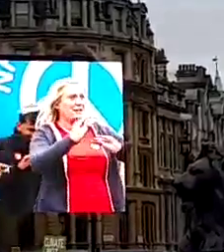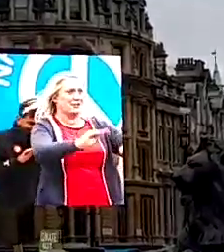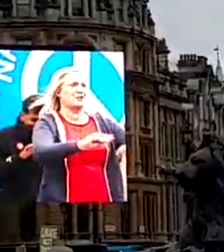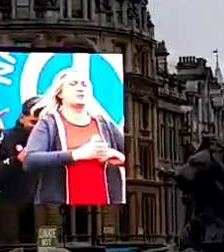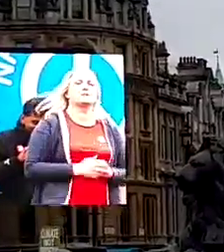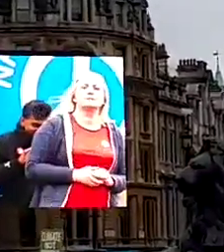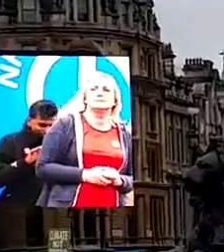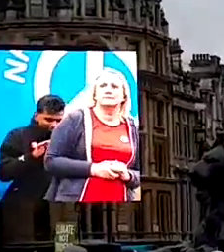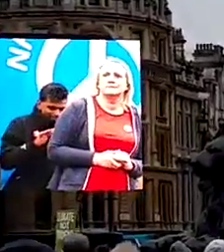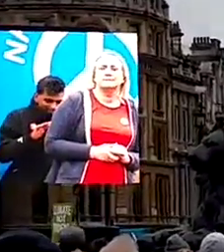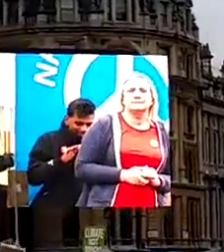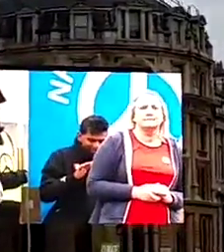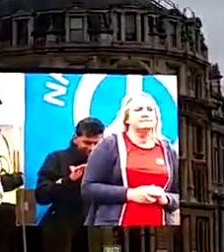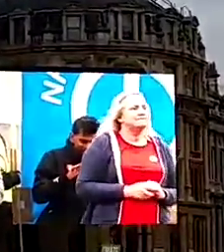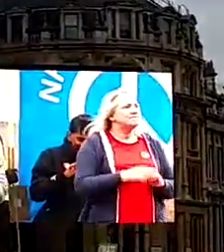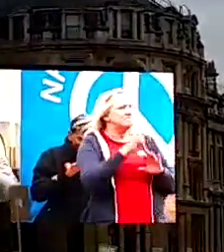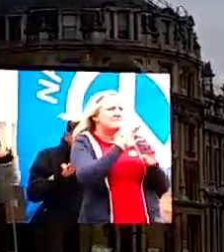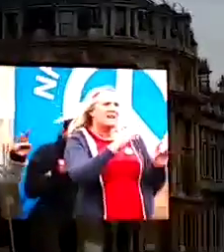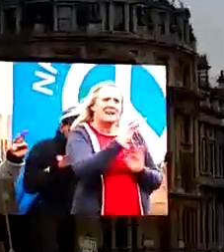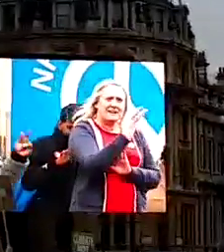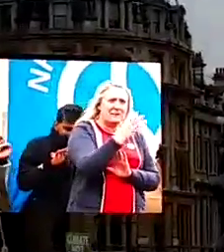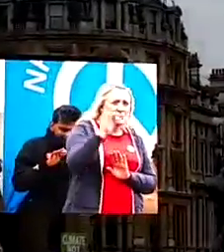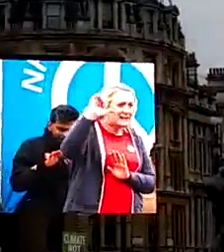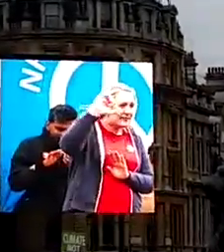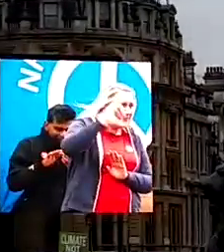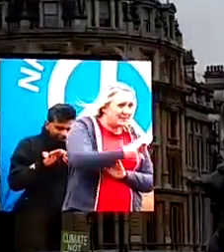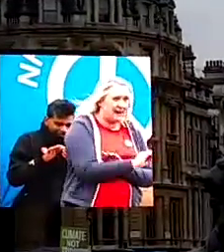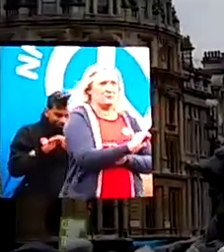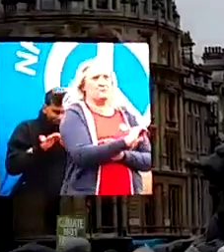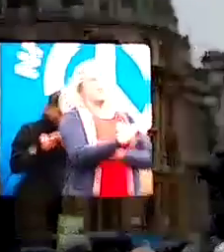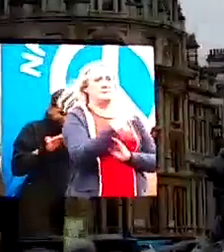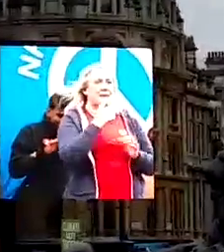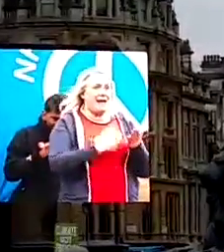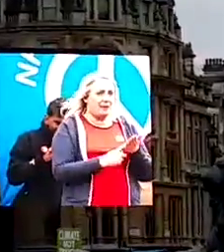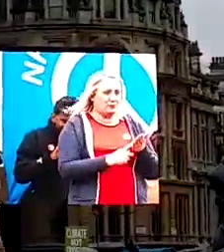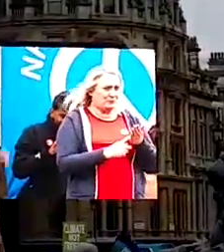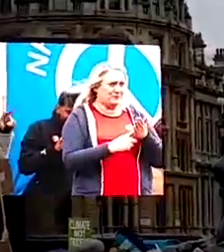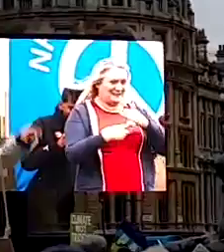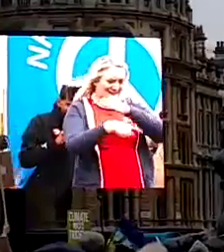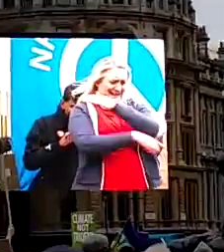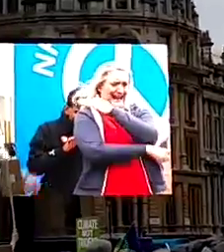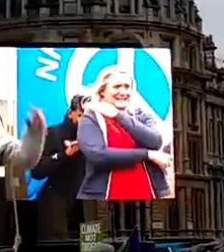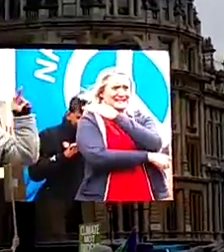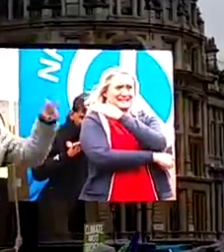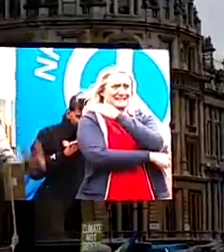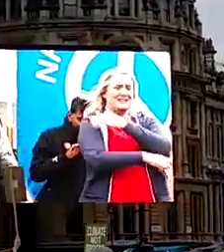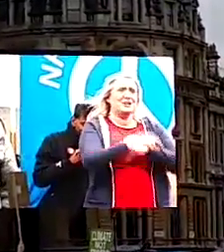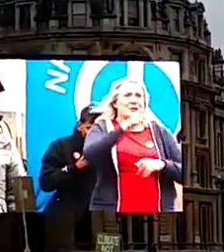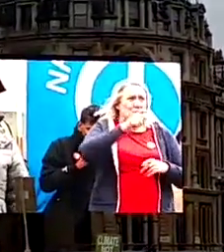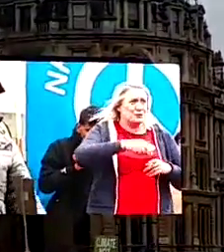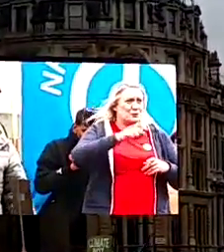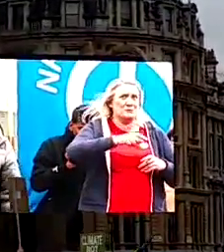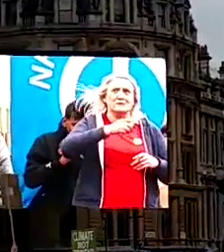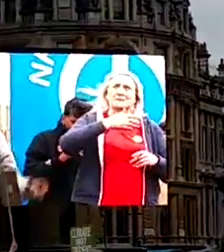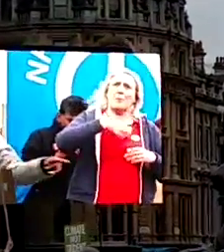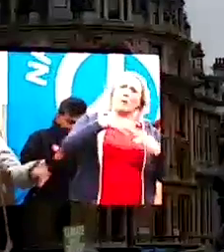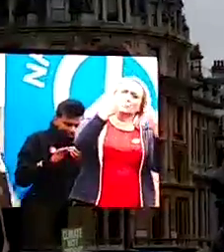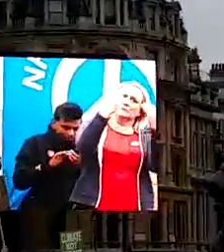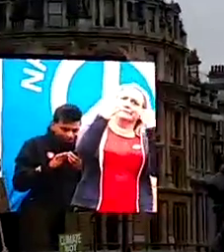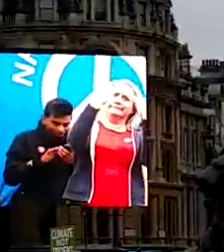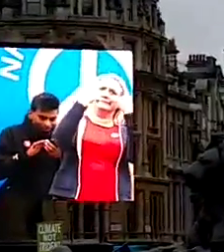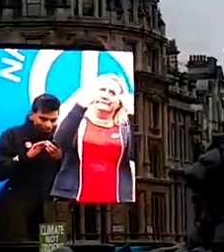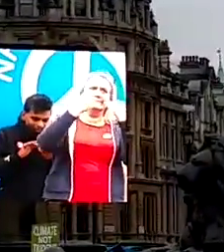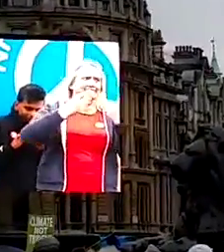education. What about the 40,000 people and 40,000 pounds of debt students are getting just to get a degree